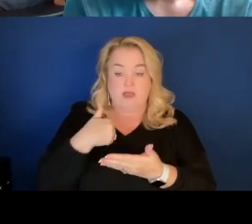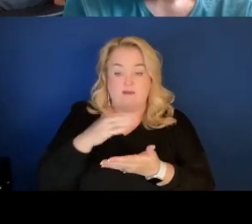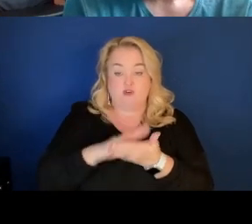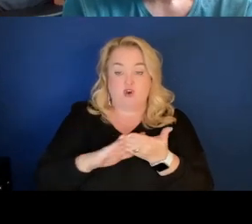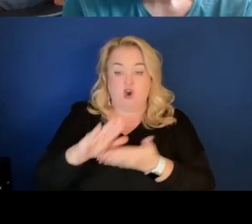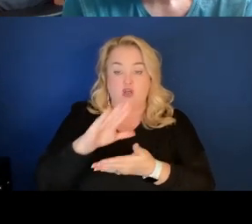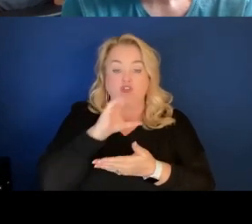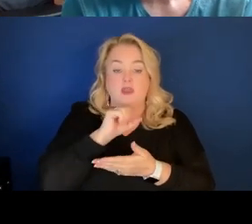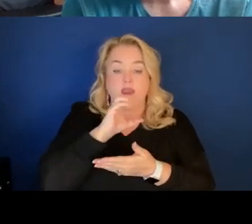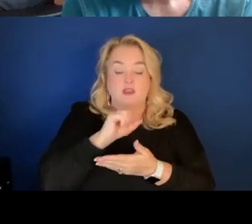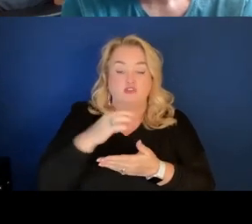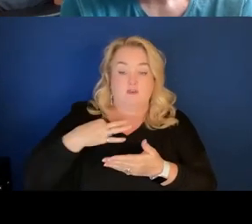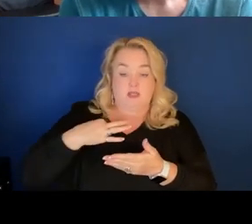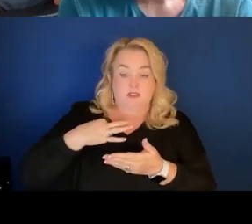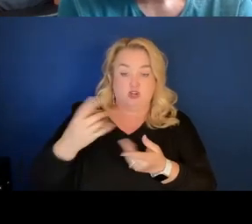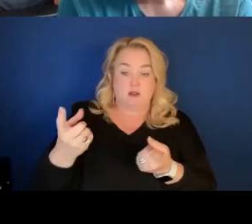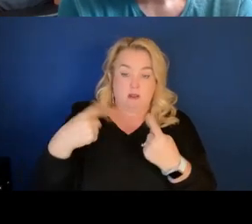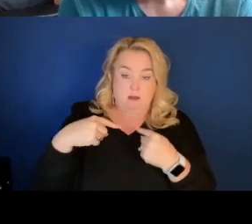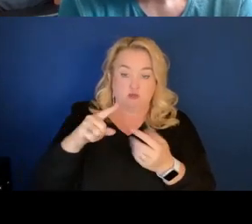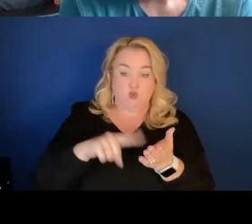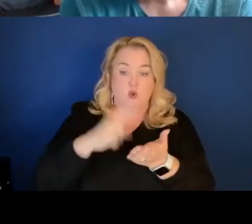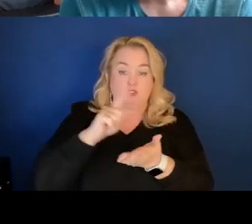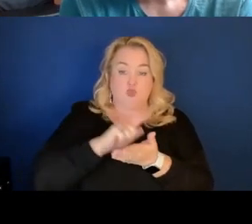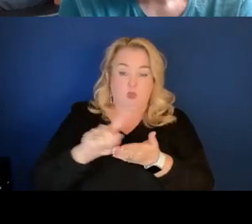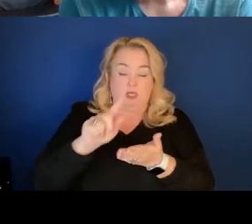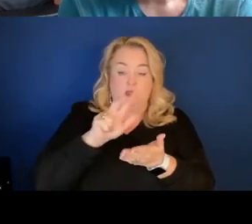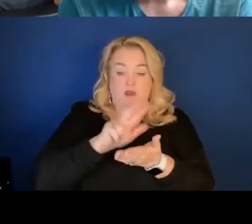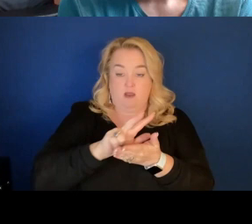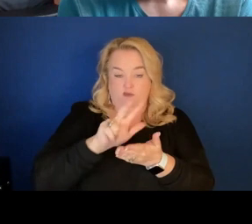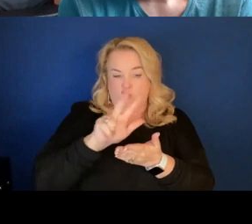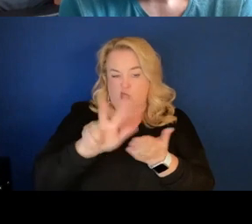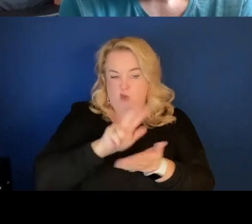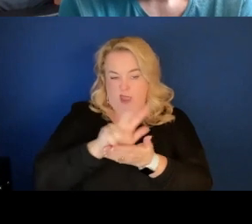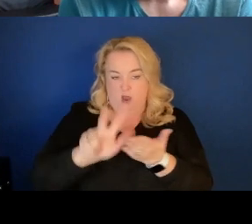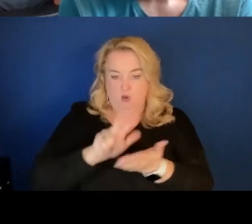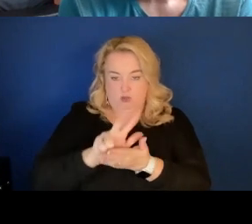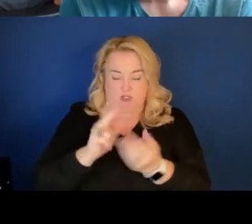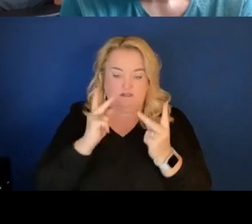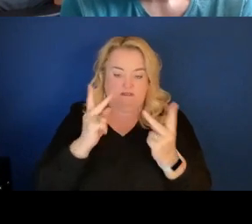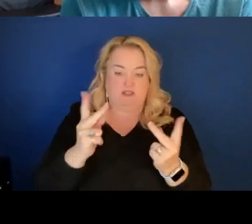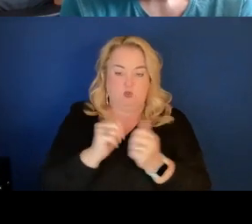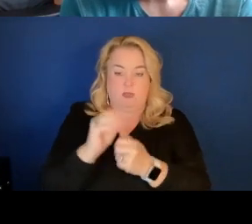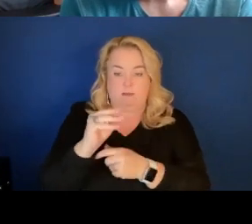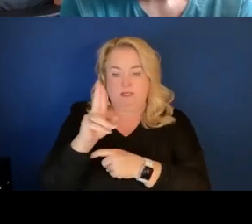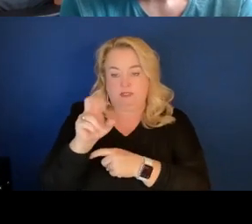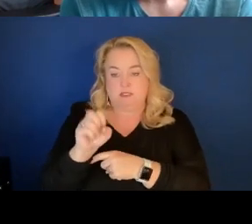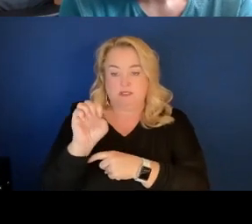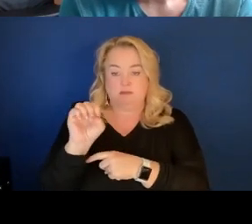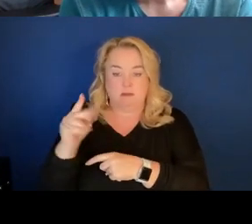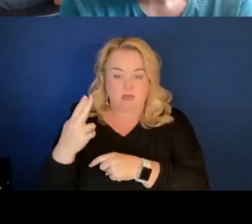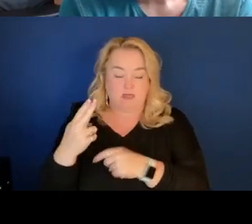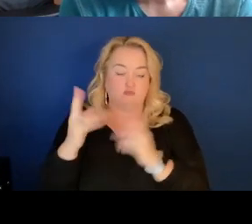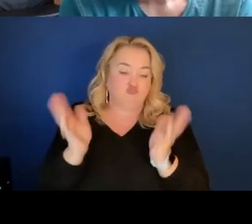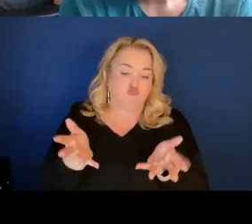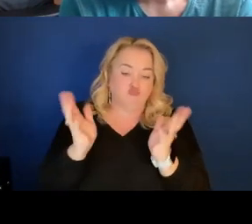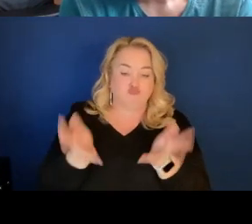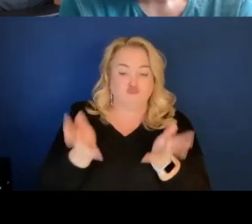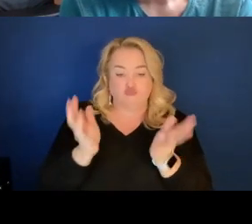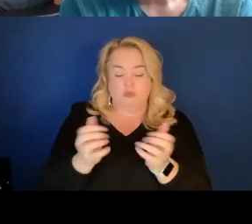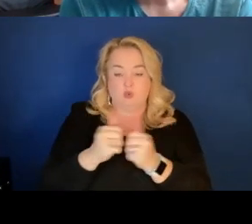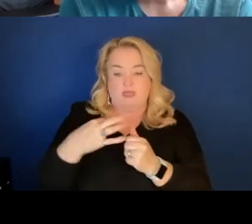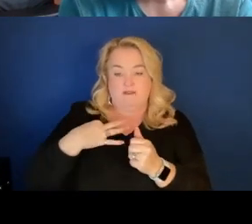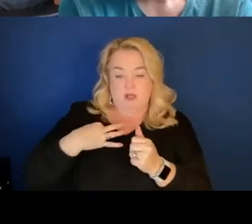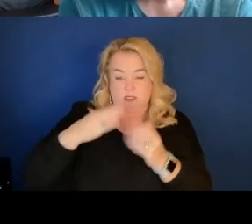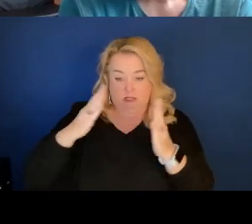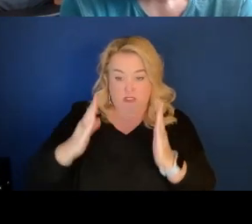who comes in once a week for 3 hours to visit with Mrs. Smith. Mrs. Smith shares stories and experiences with the volunteer,